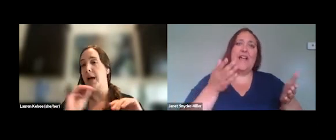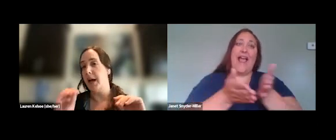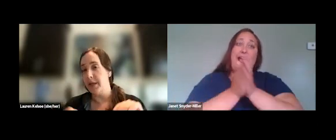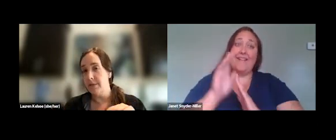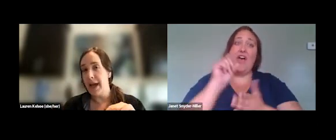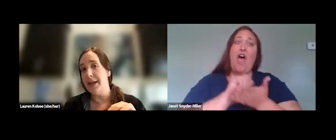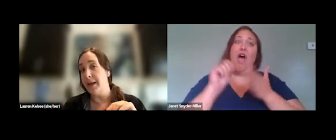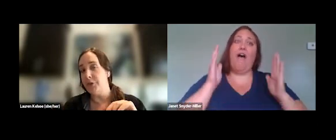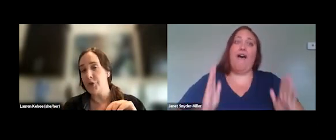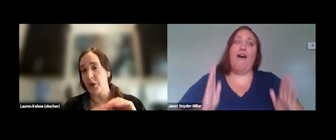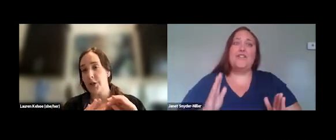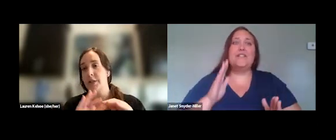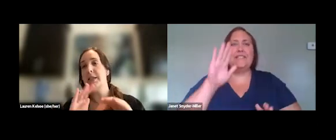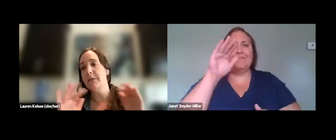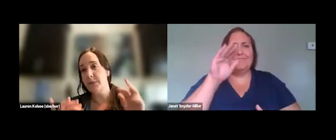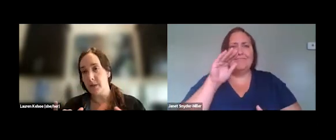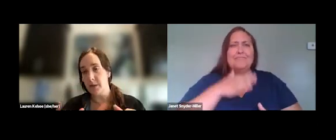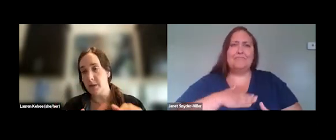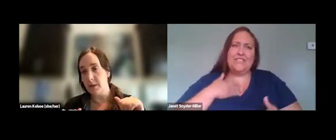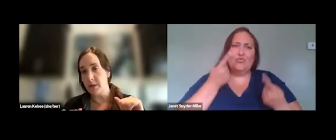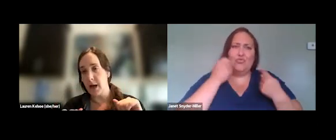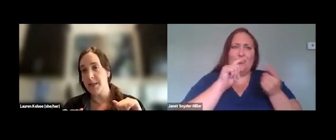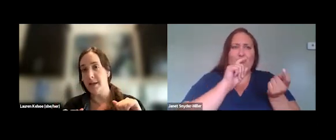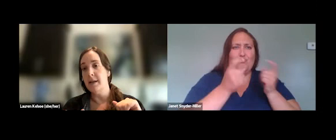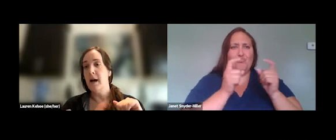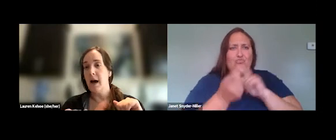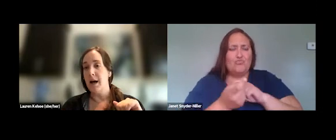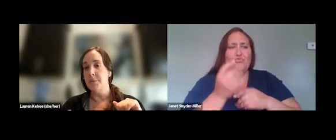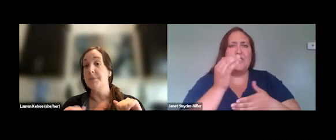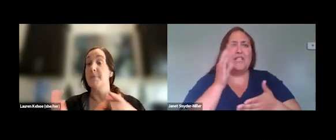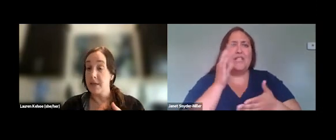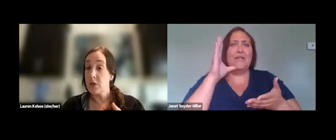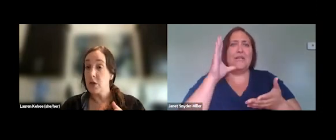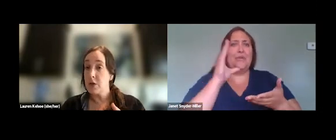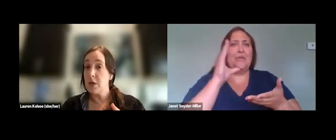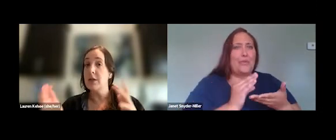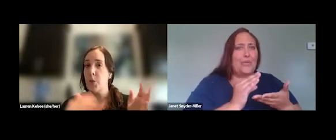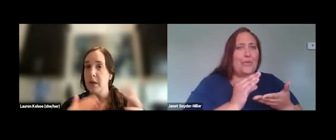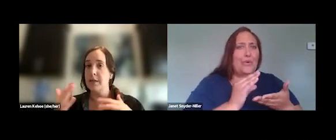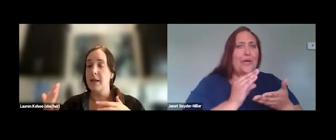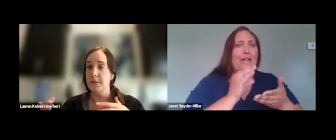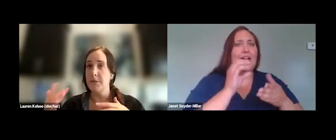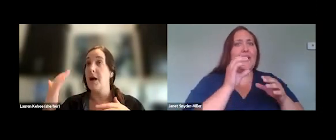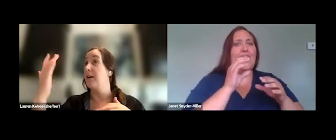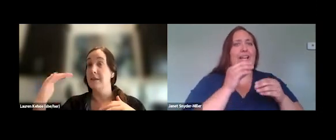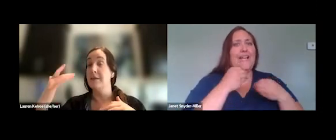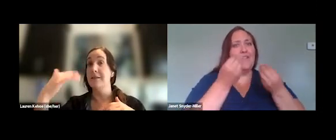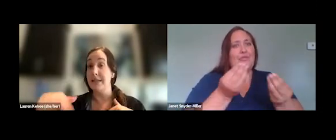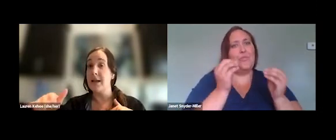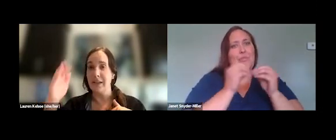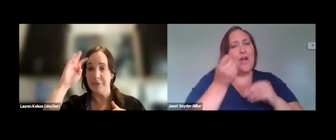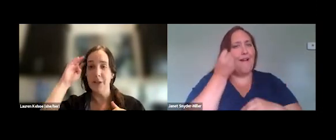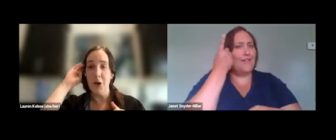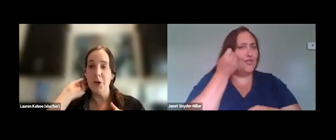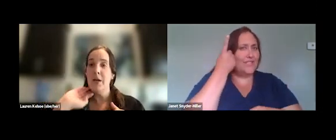and apply heading level structure to give the content some semantic structure, as well as kind of to